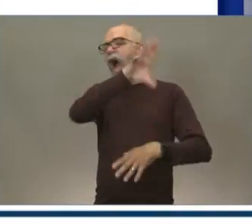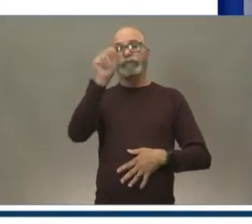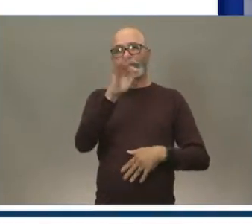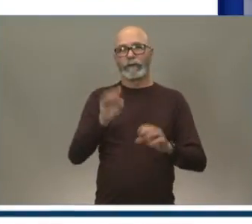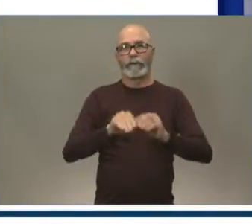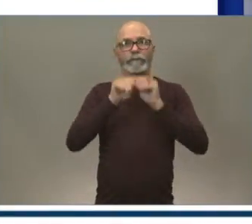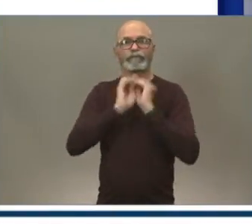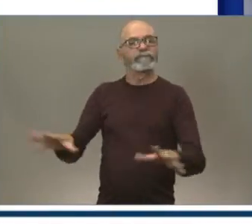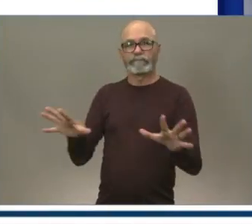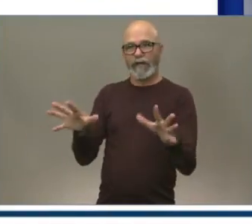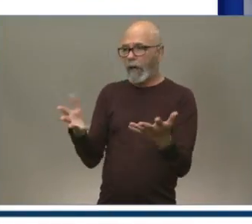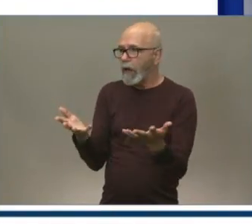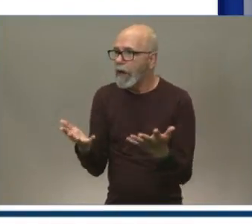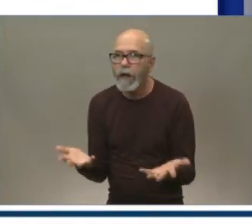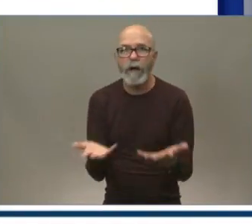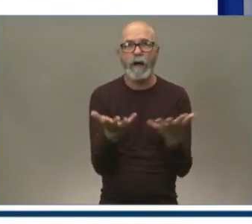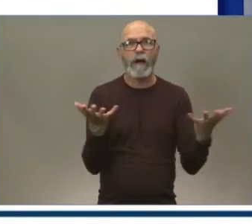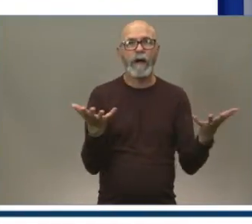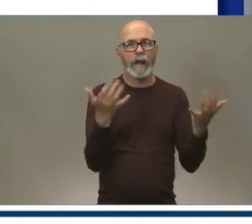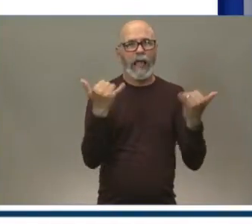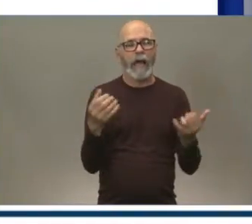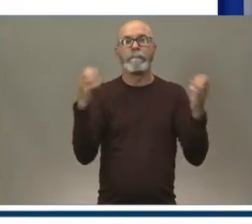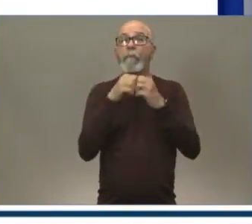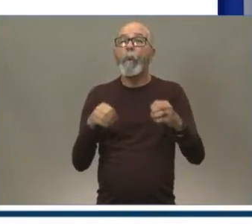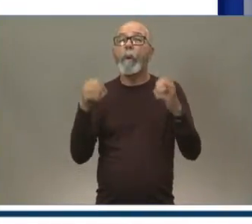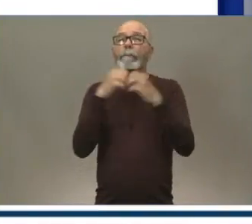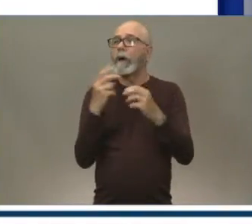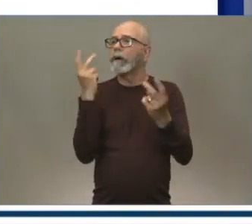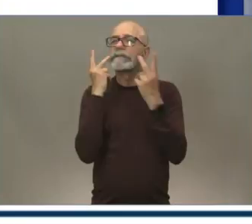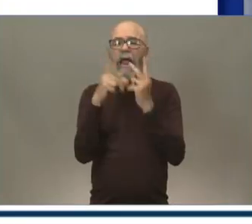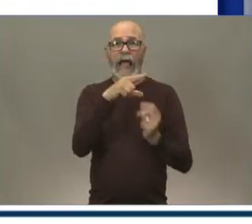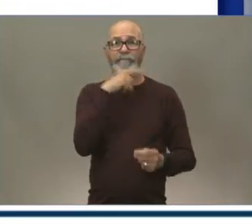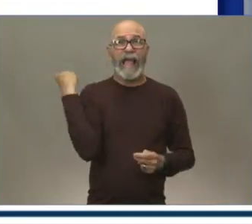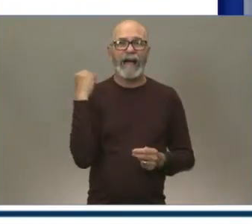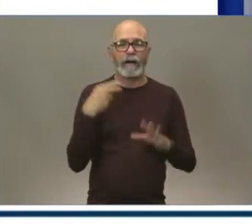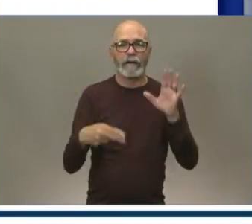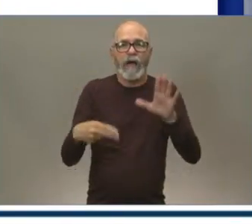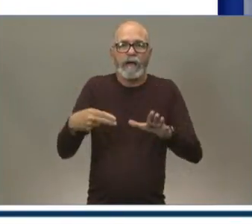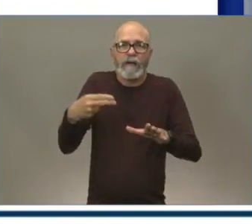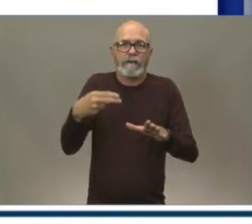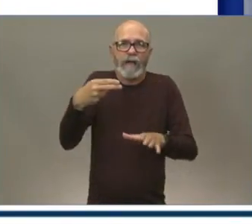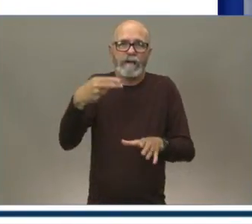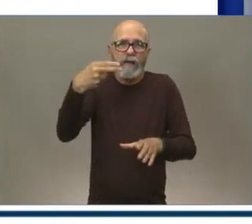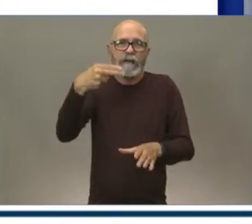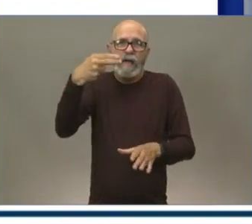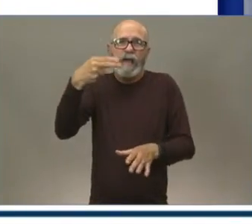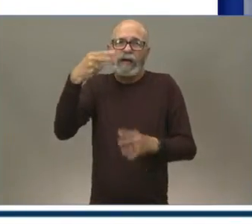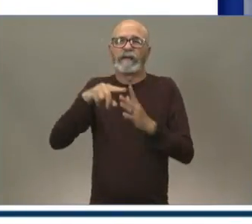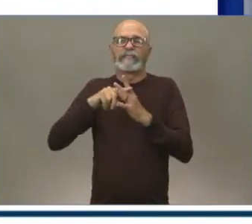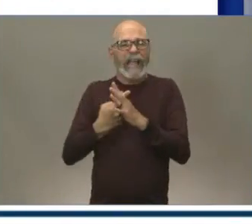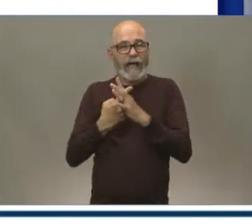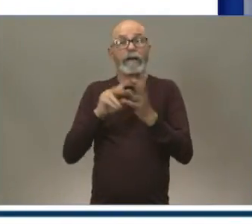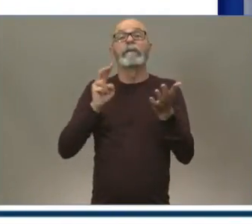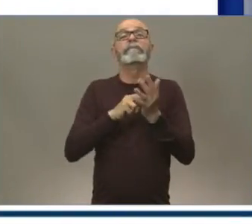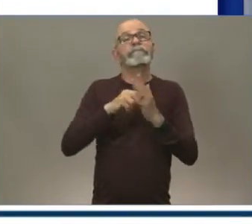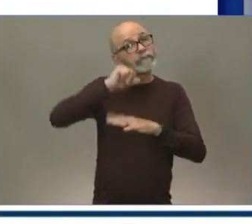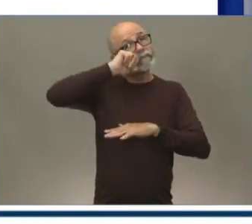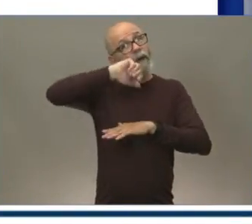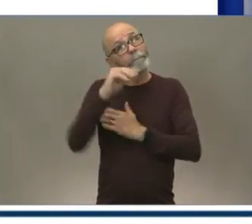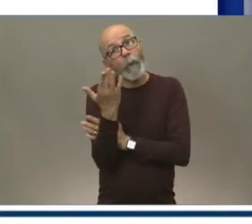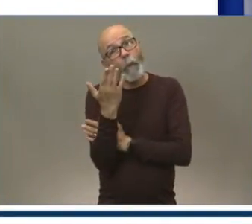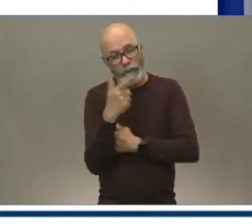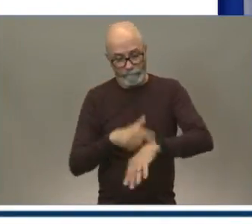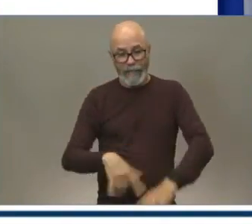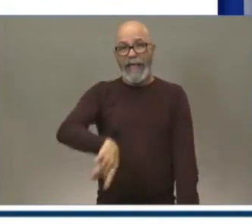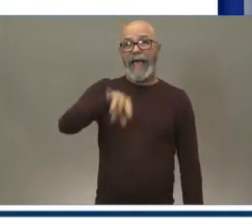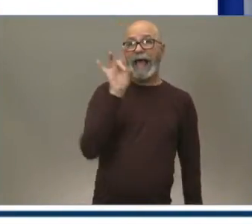COVID activity we're seeing within the Halifax area. That's why, effective tomorrow at 8 a.m., we are introducing new restrictions for